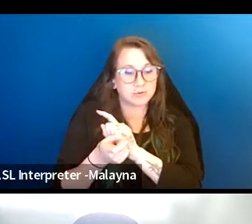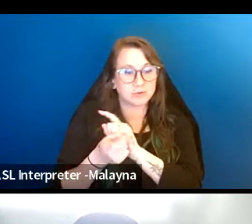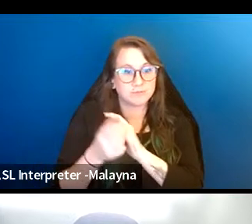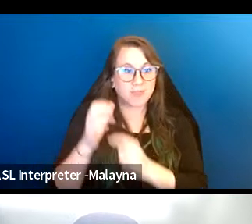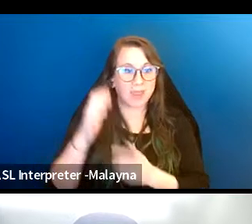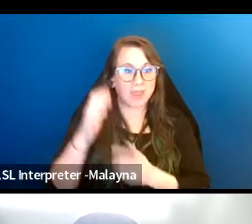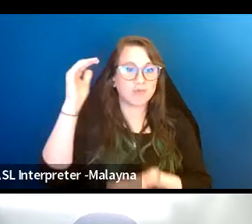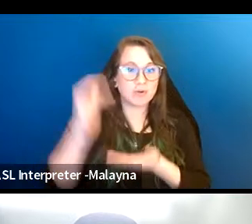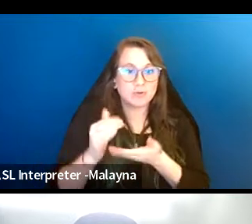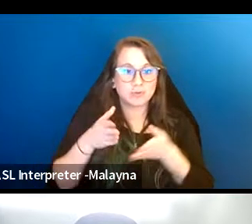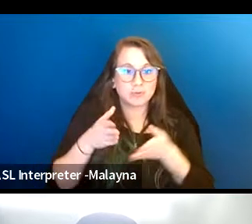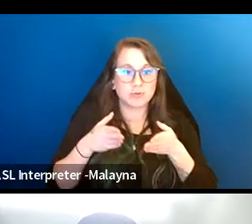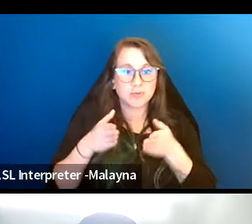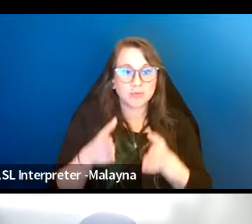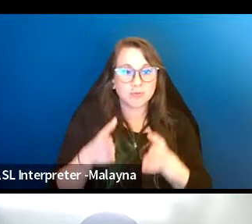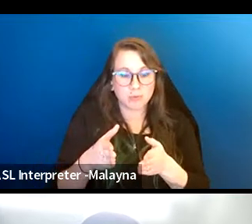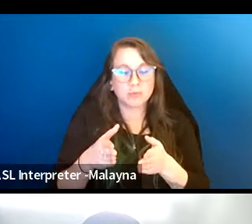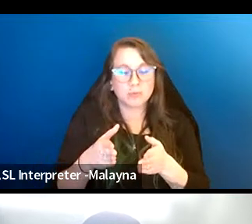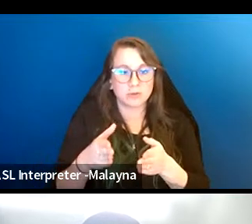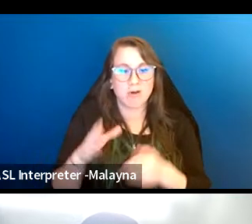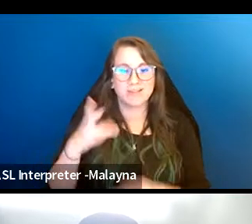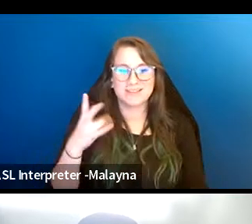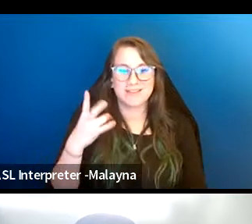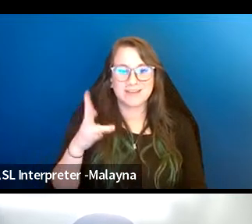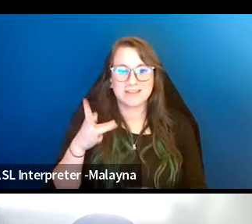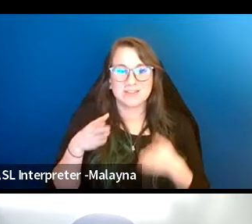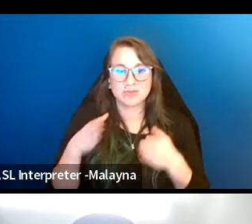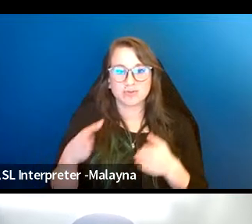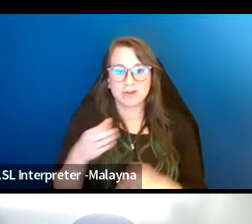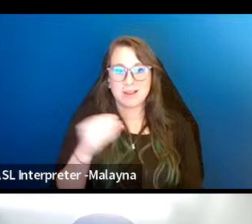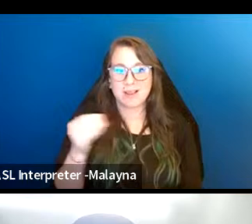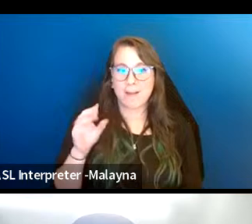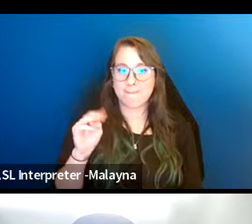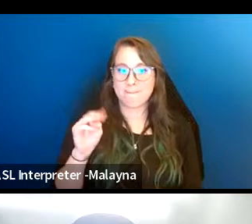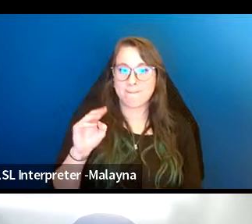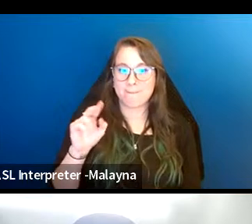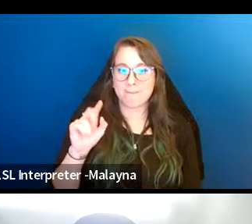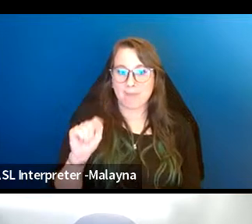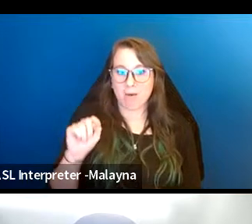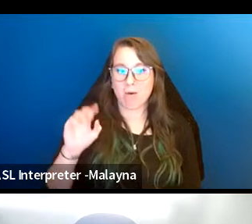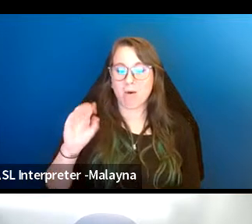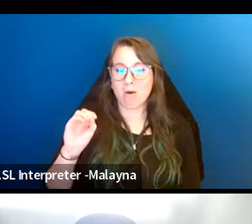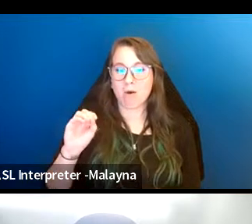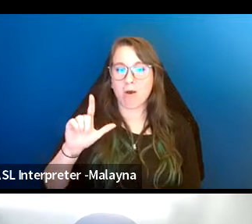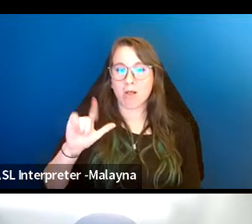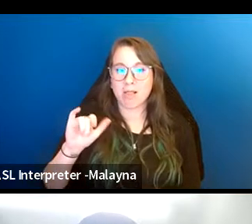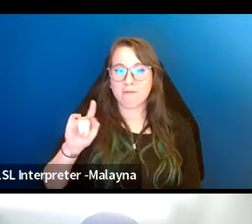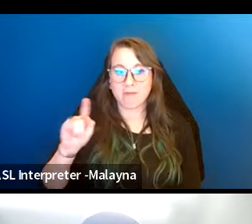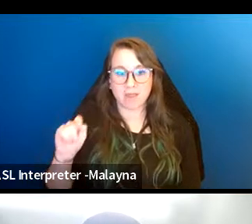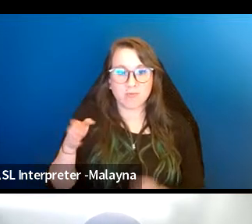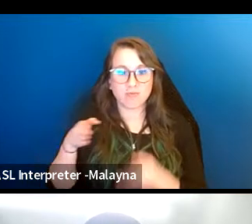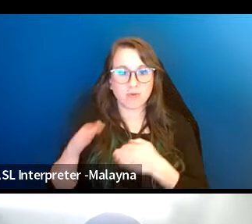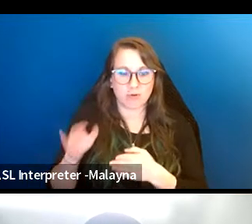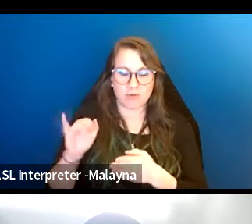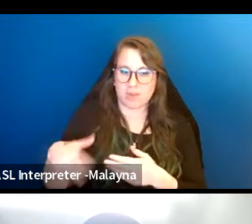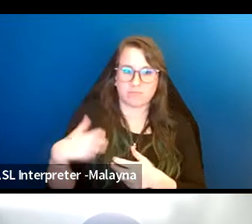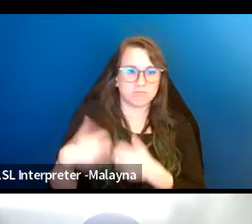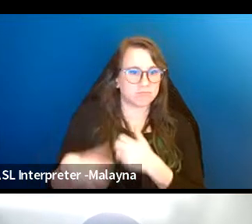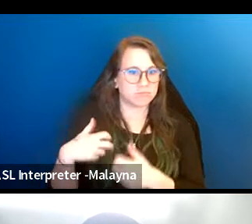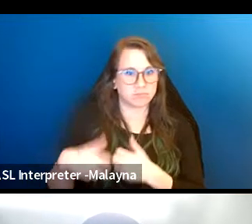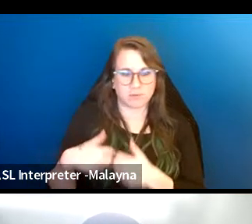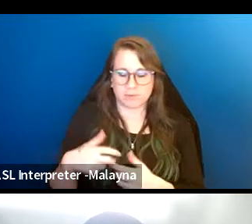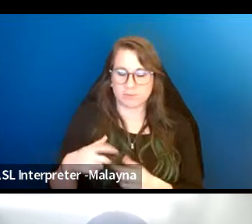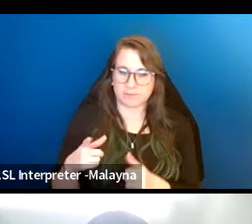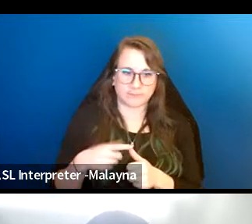reduce the roadway of 17th Street and Mount Olivet Road, which is, that's problematic. One, there